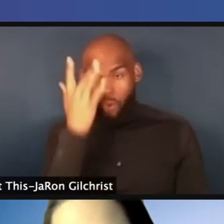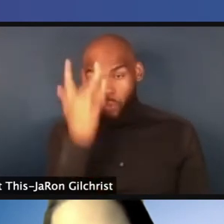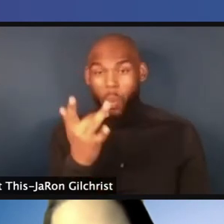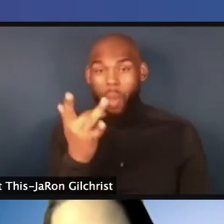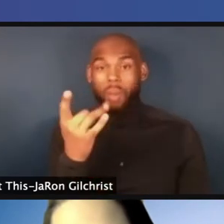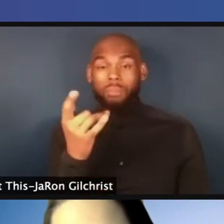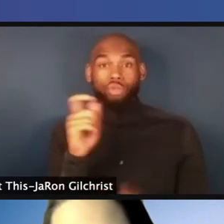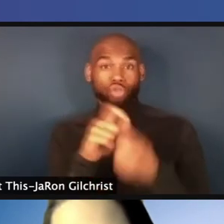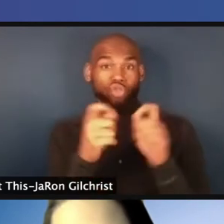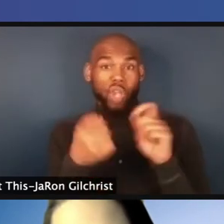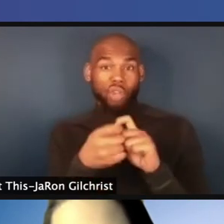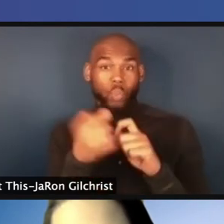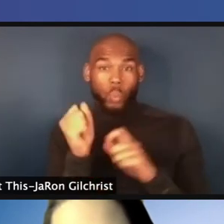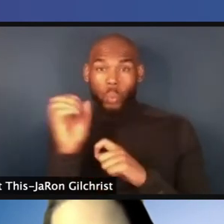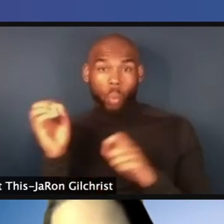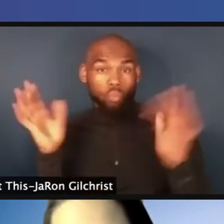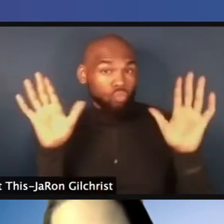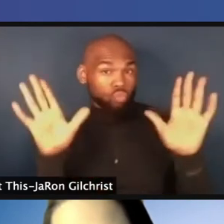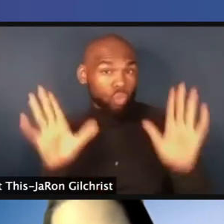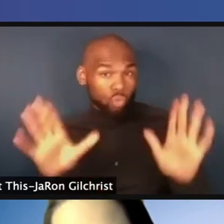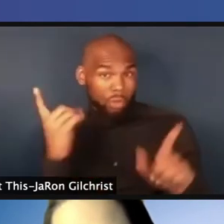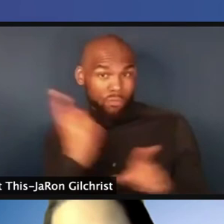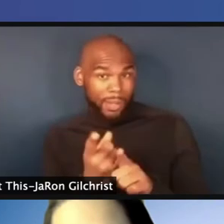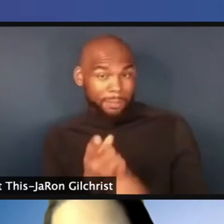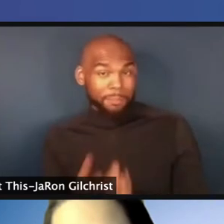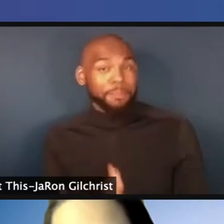right? So I think it's,